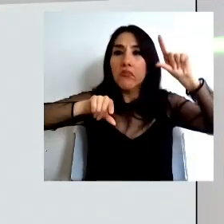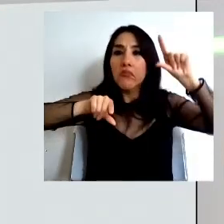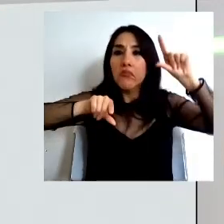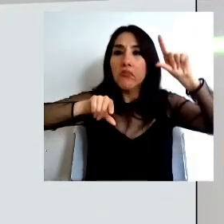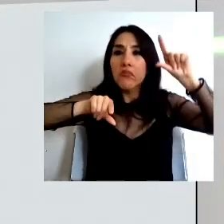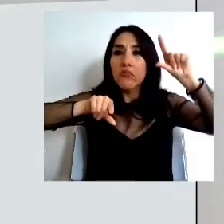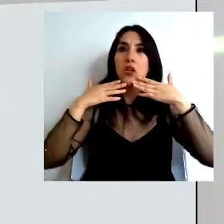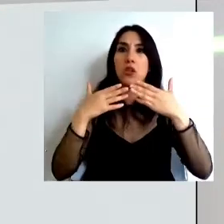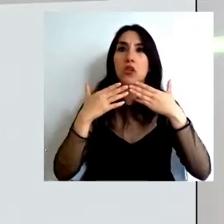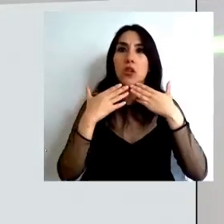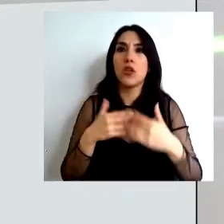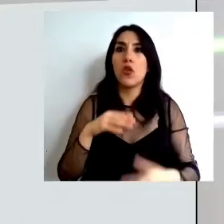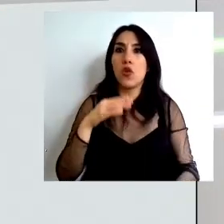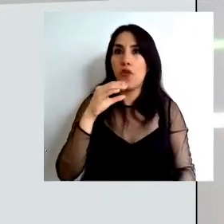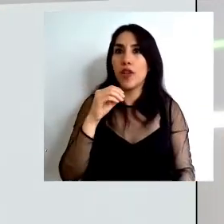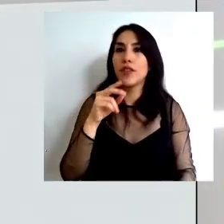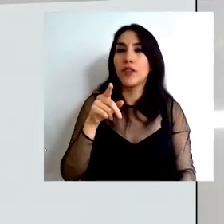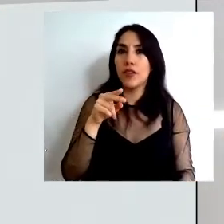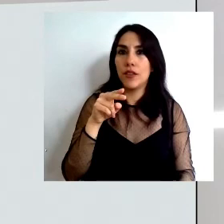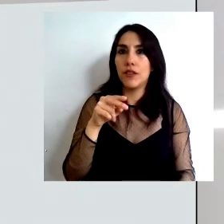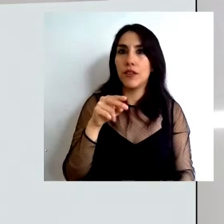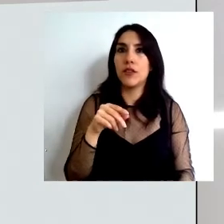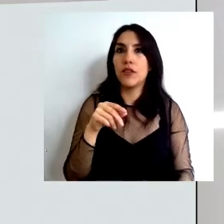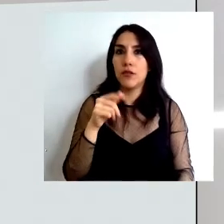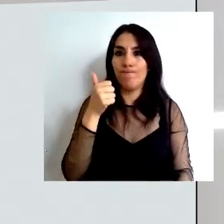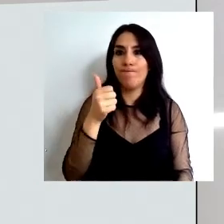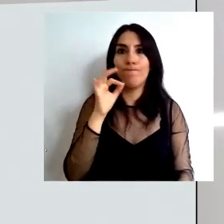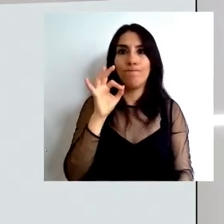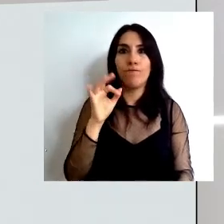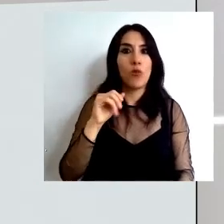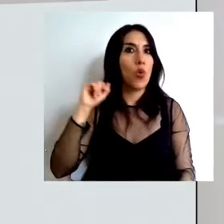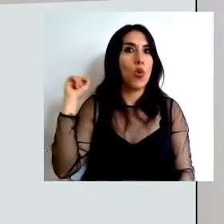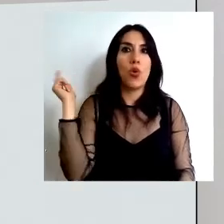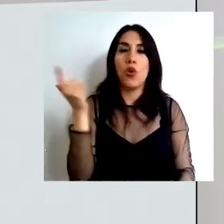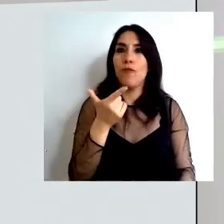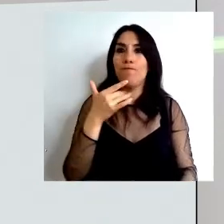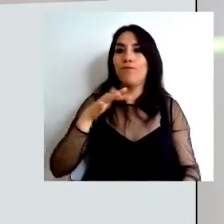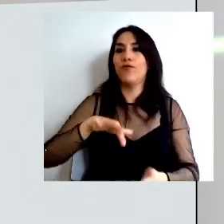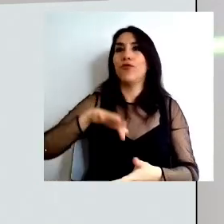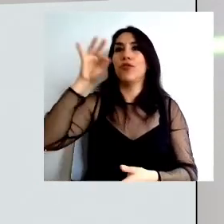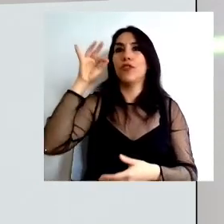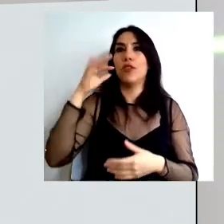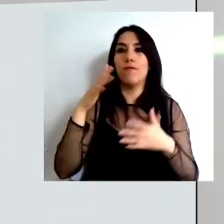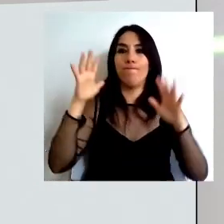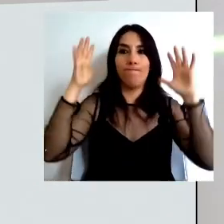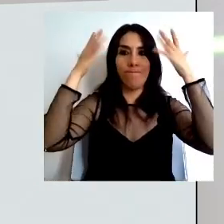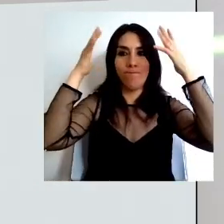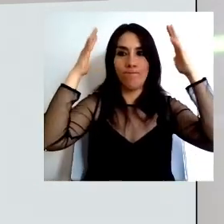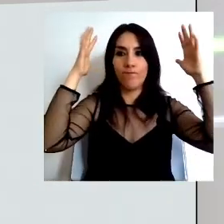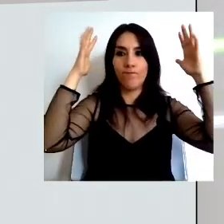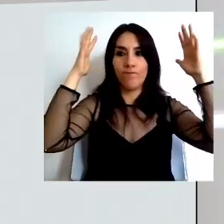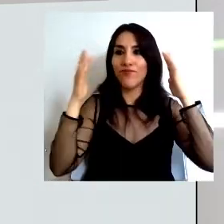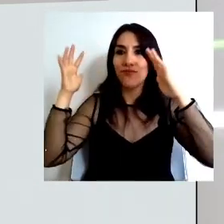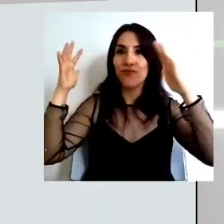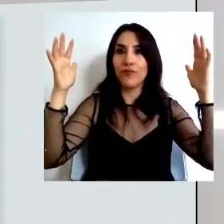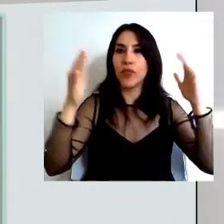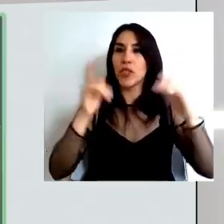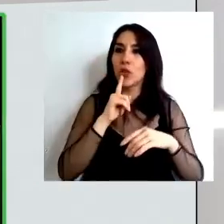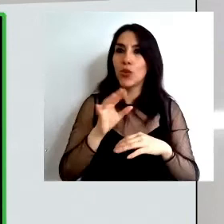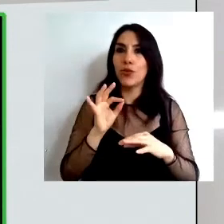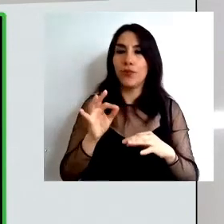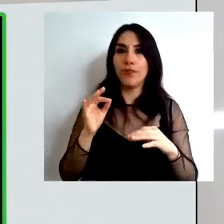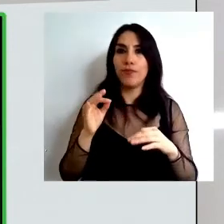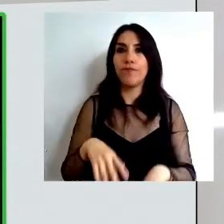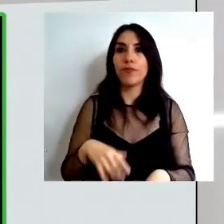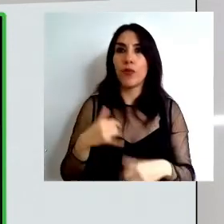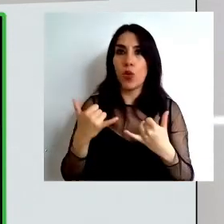is of inspiration to the audience. I'm really excited also to see that there's a diversity of people who could be picking